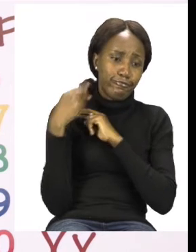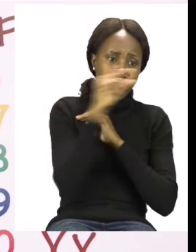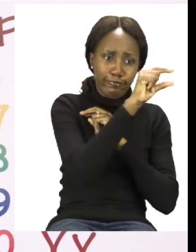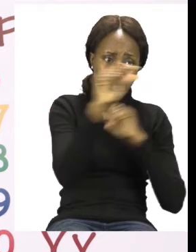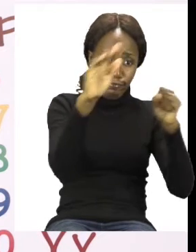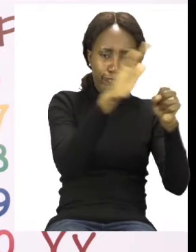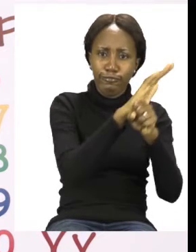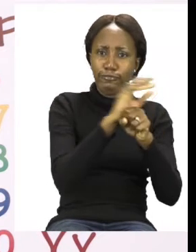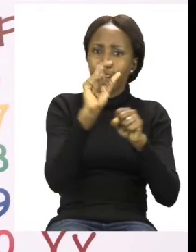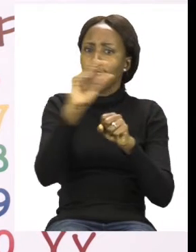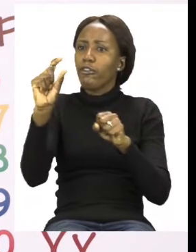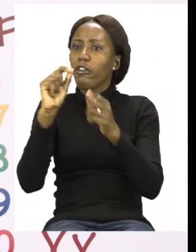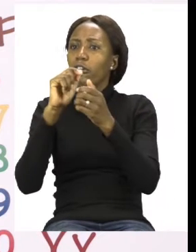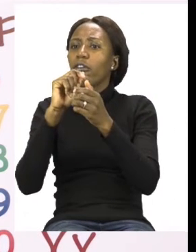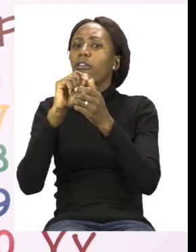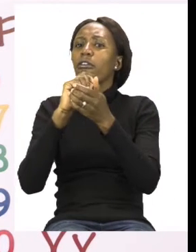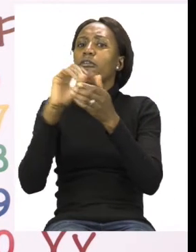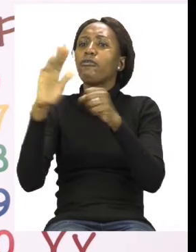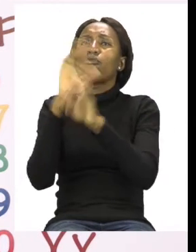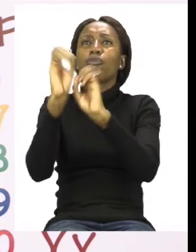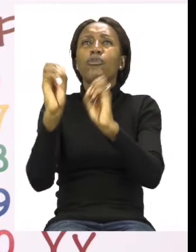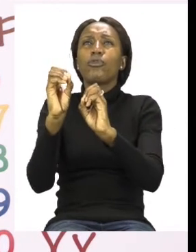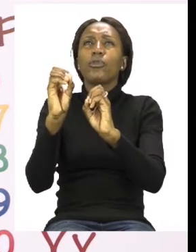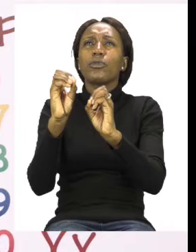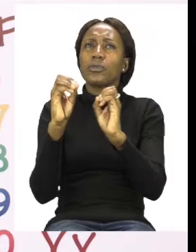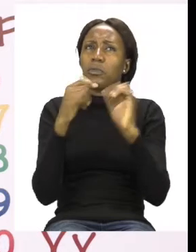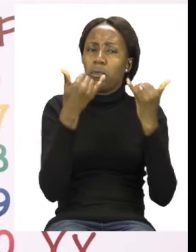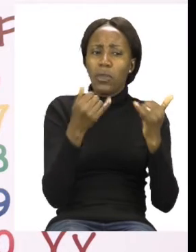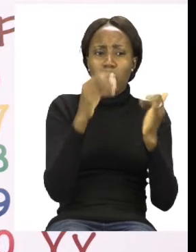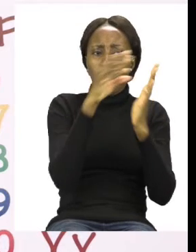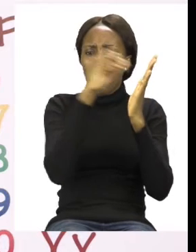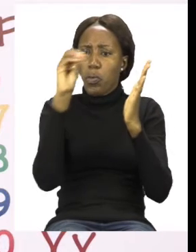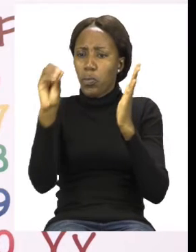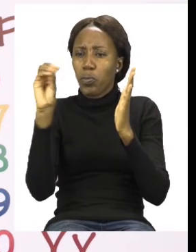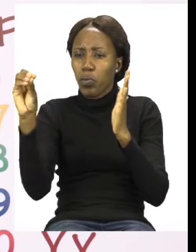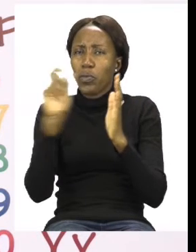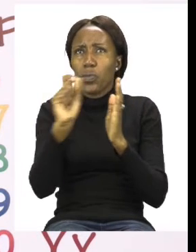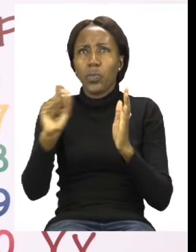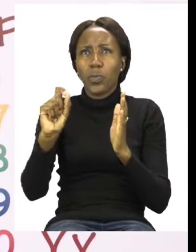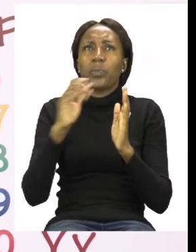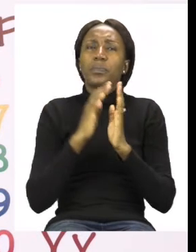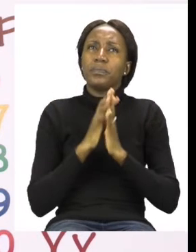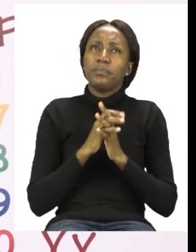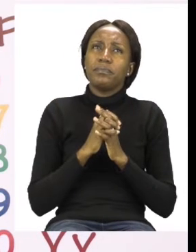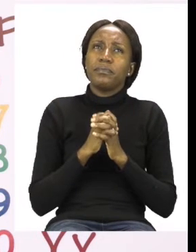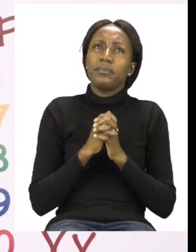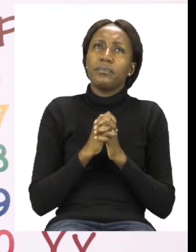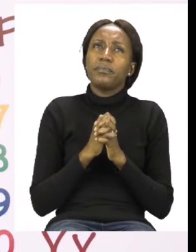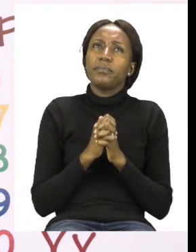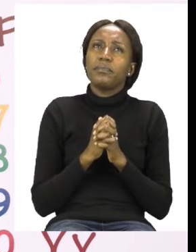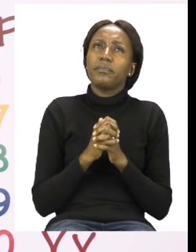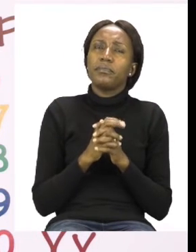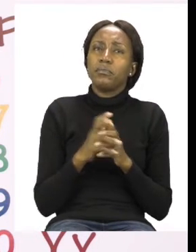letters are missing. So it is our job to make sure we put the correct letters where they are missing. We